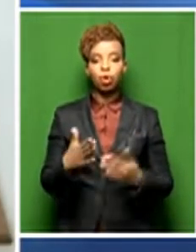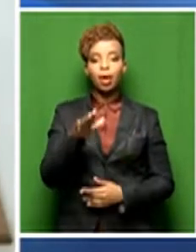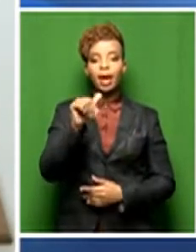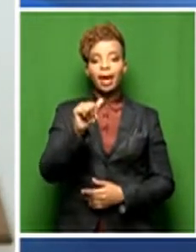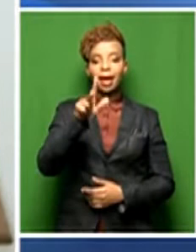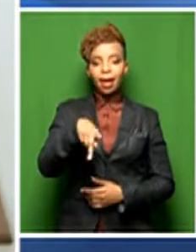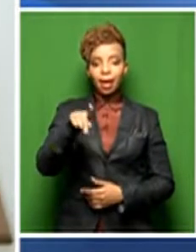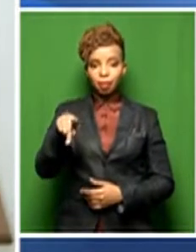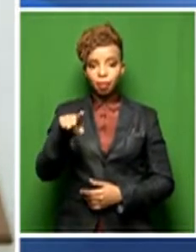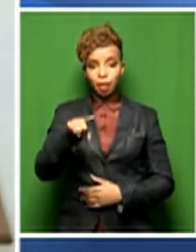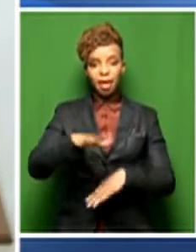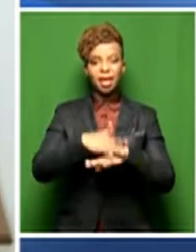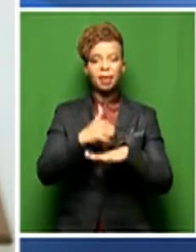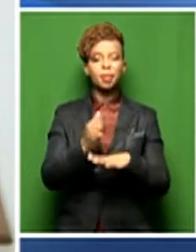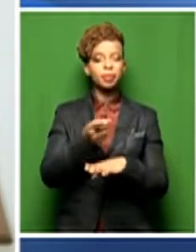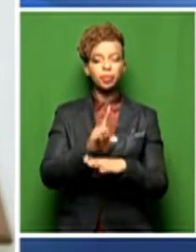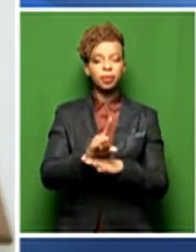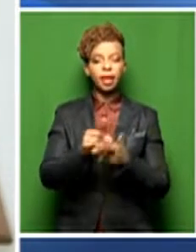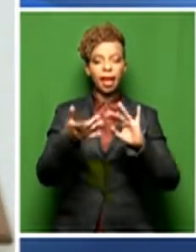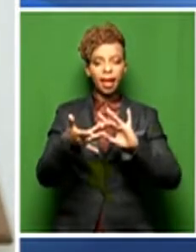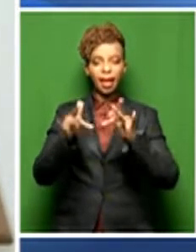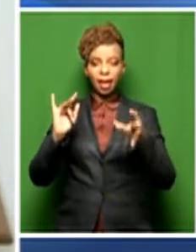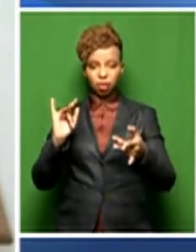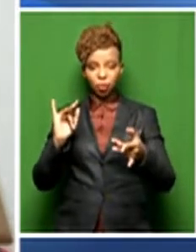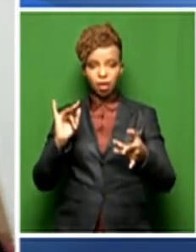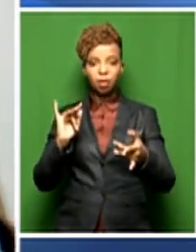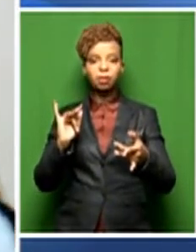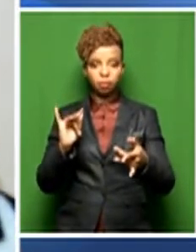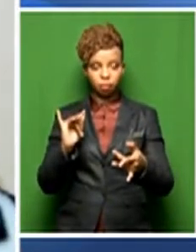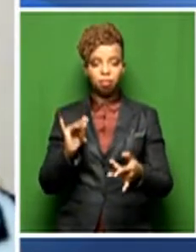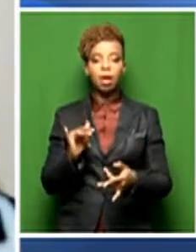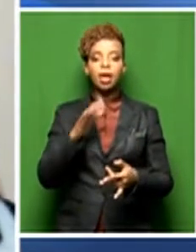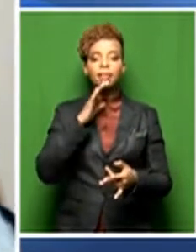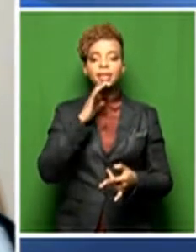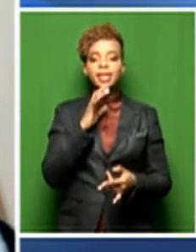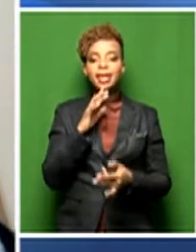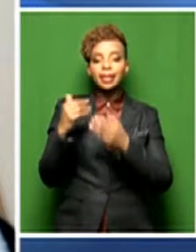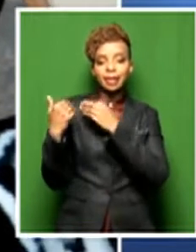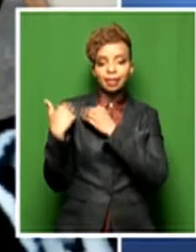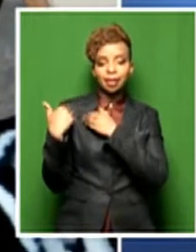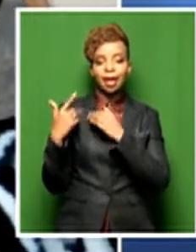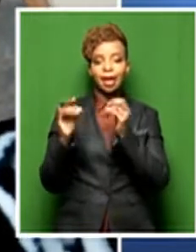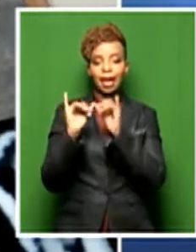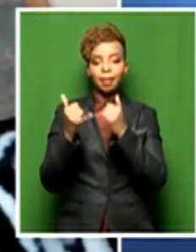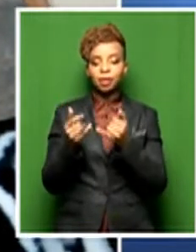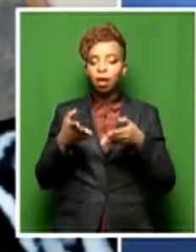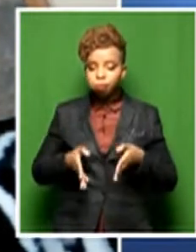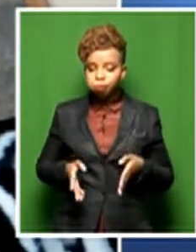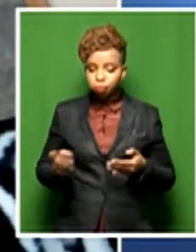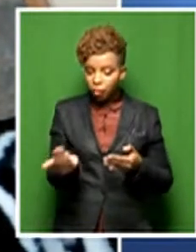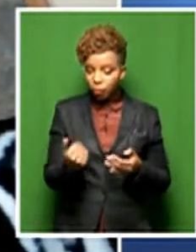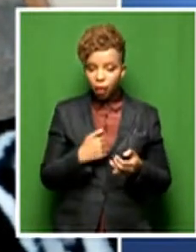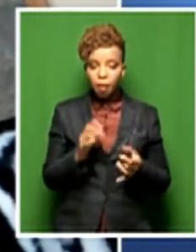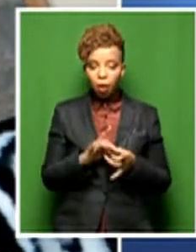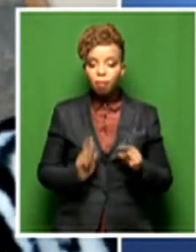have in terms of the security companies that we have in the national database. Now, the rise of gender-based violence during